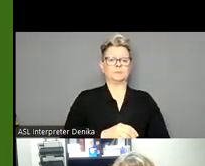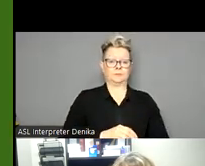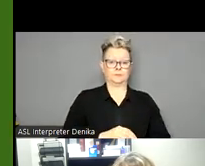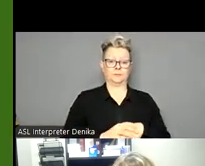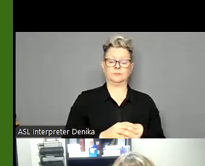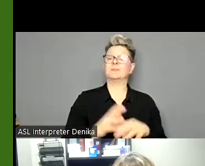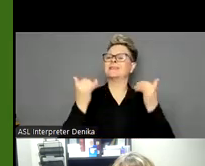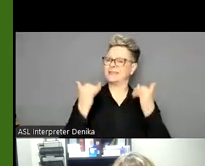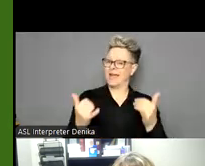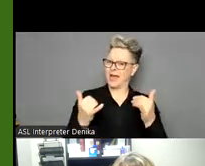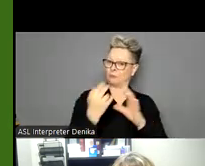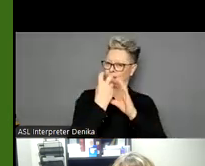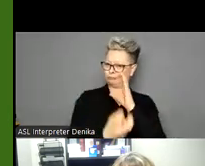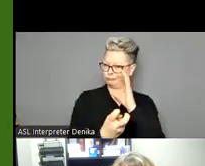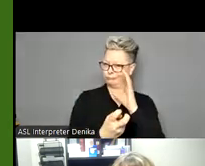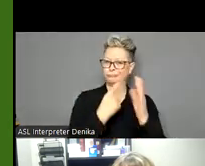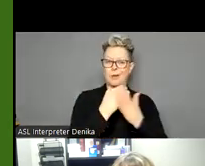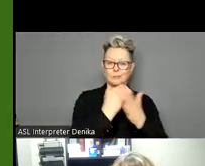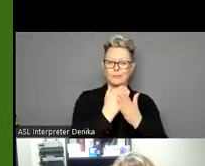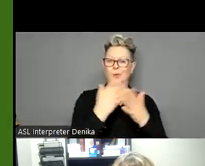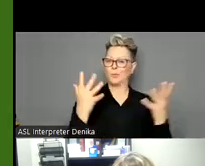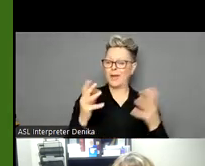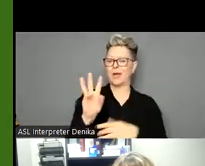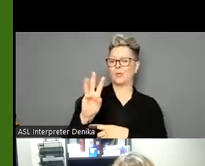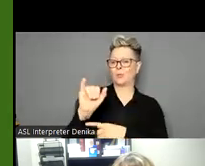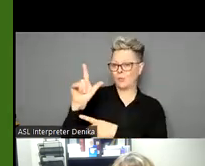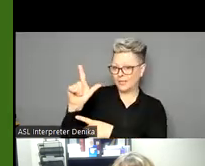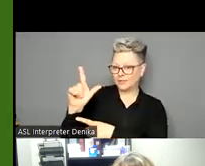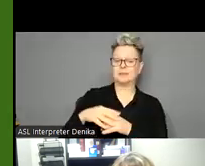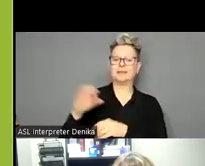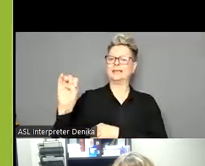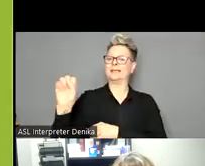So now into the substance of what we'll talk about today, wills and estates.